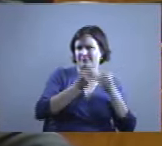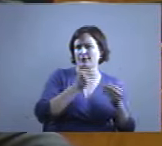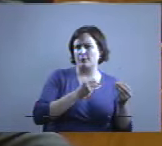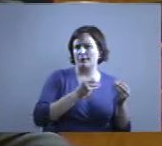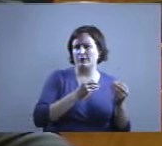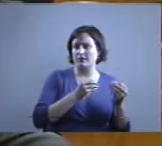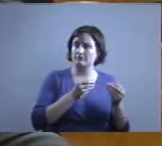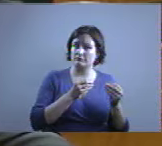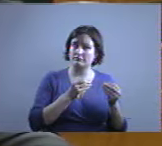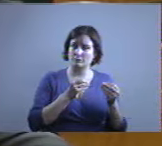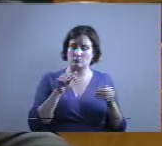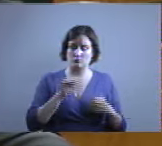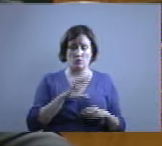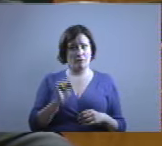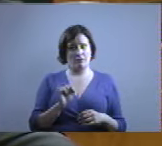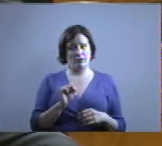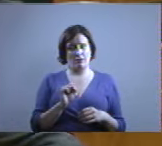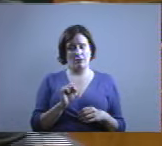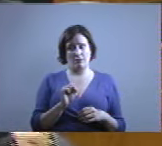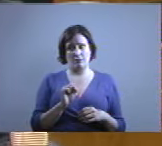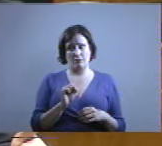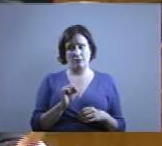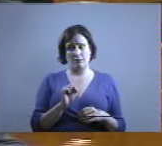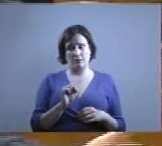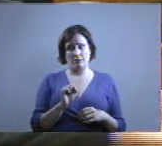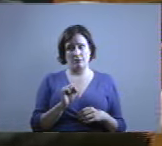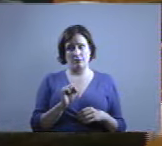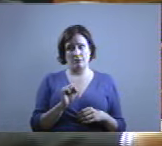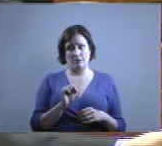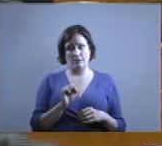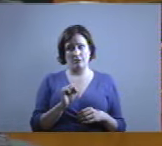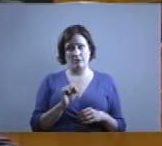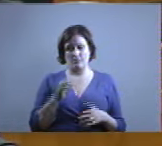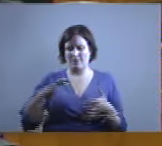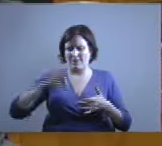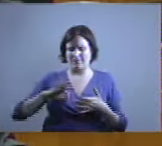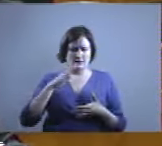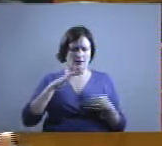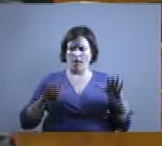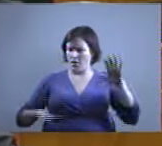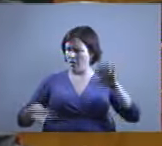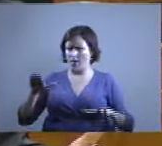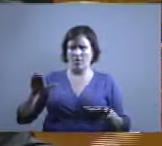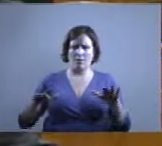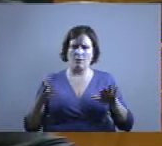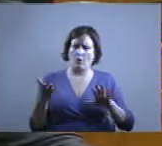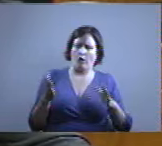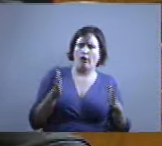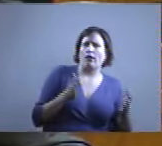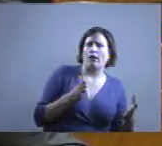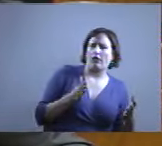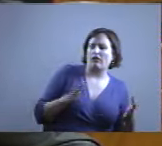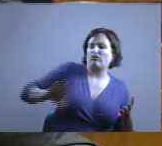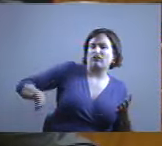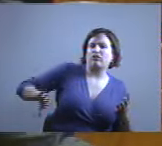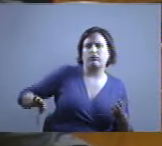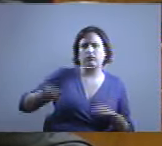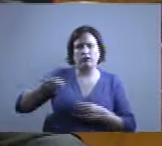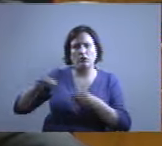dat daar die wanbalans plaasvind nie. Die ANC en die DA, kan jy luister en sien, hulle is besig